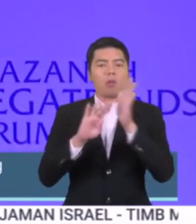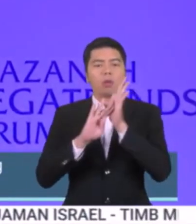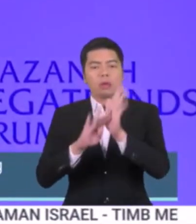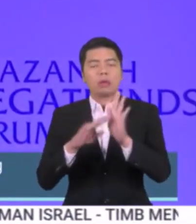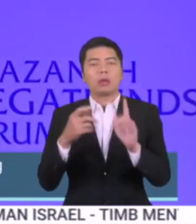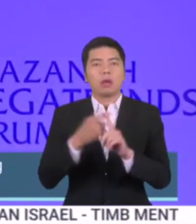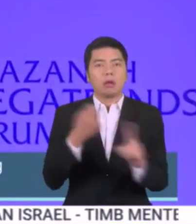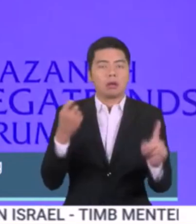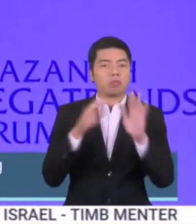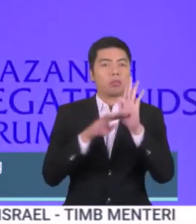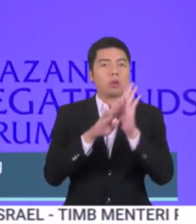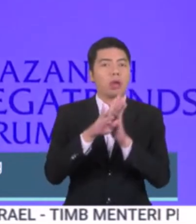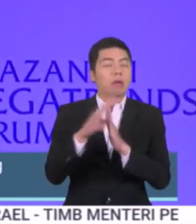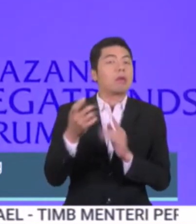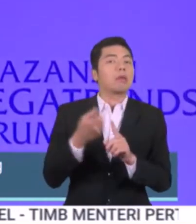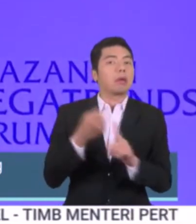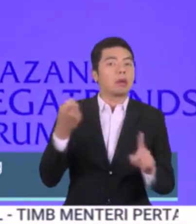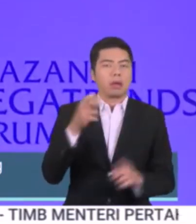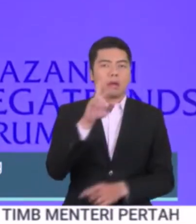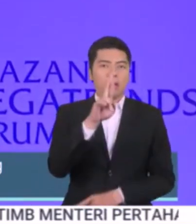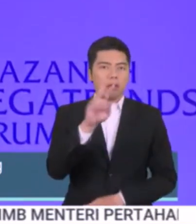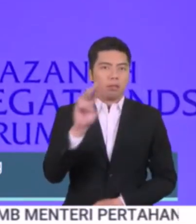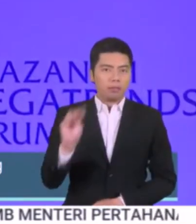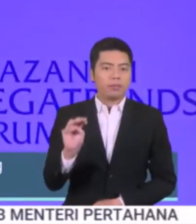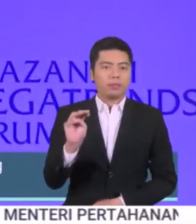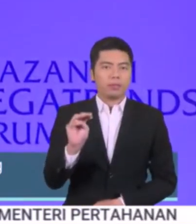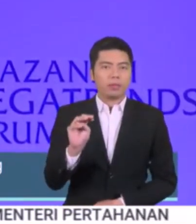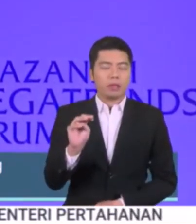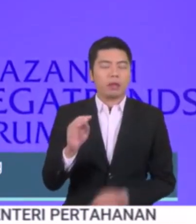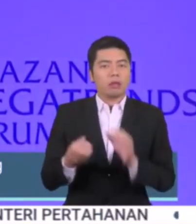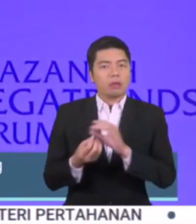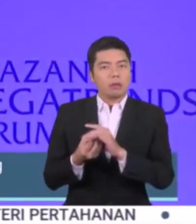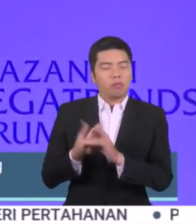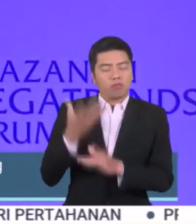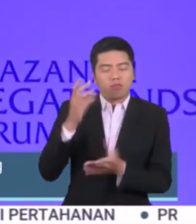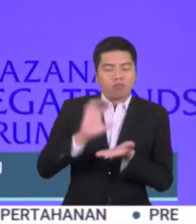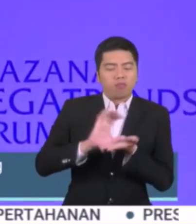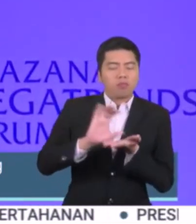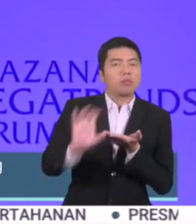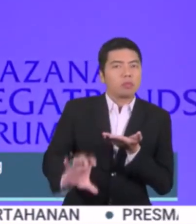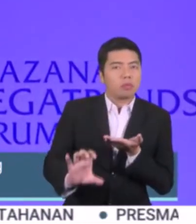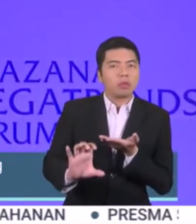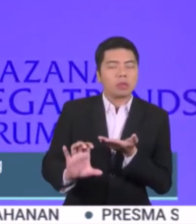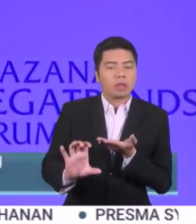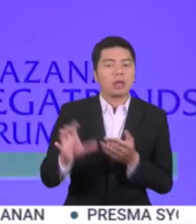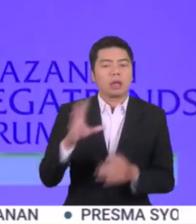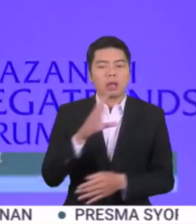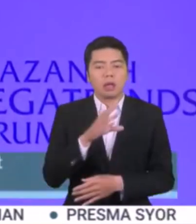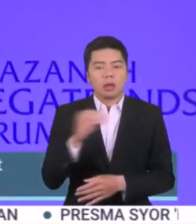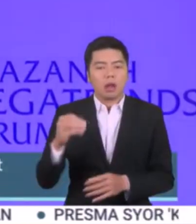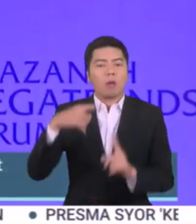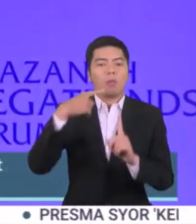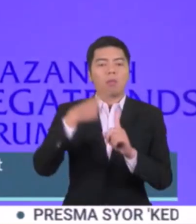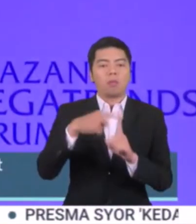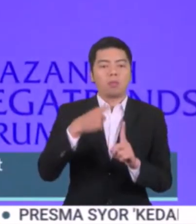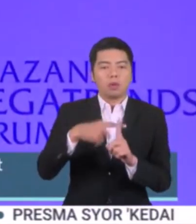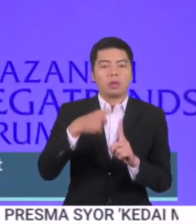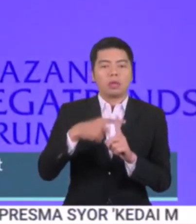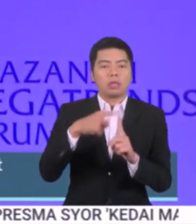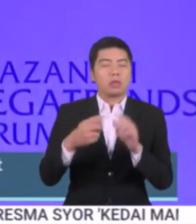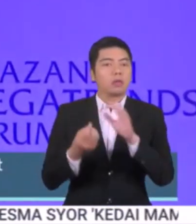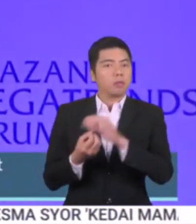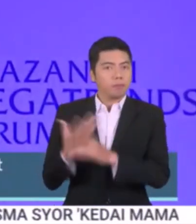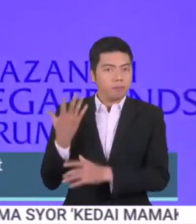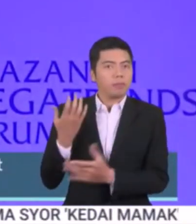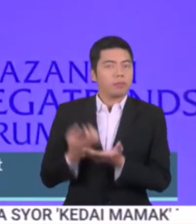the performance of the ringgit, the phenomenal increase in investments, and the positive trajectory of our